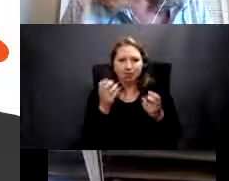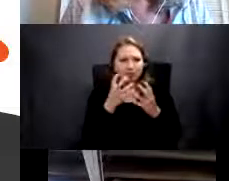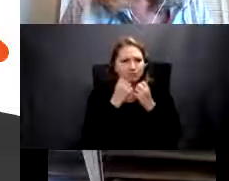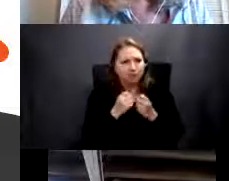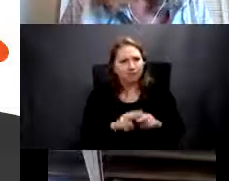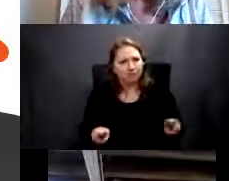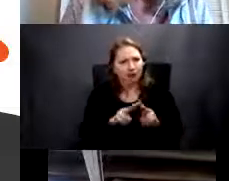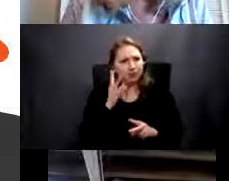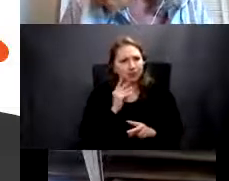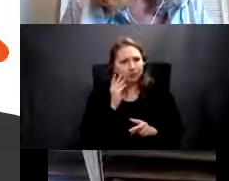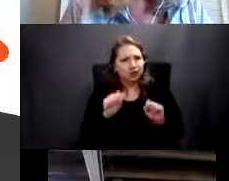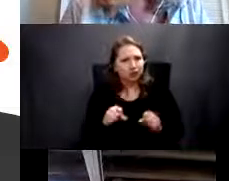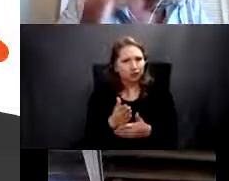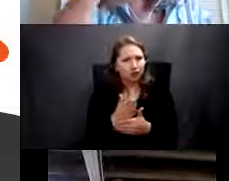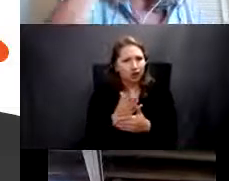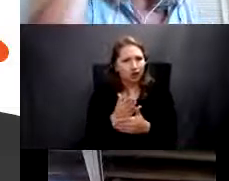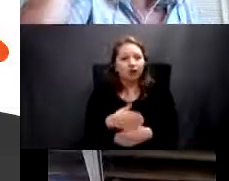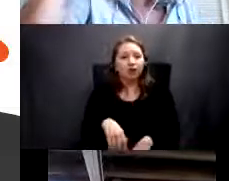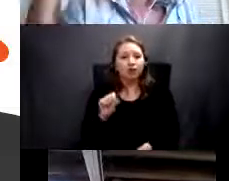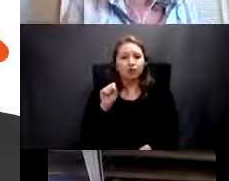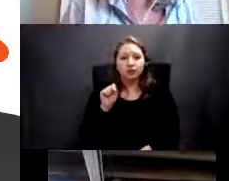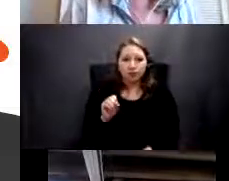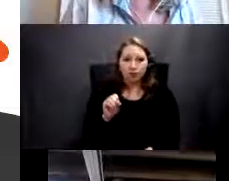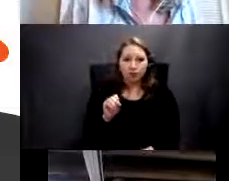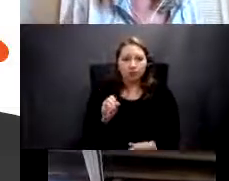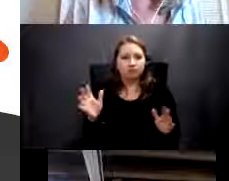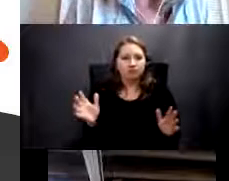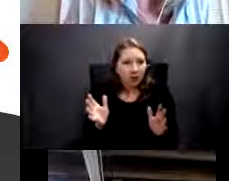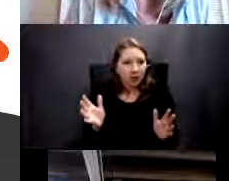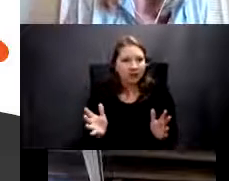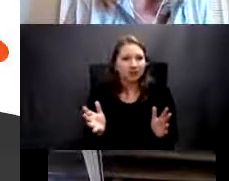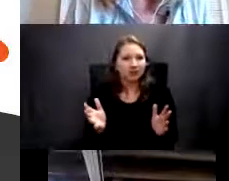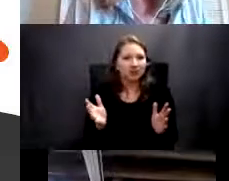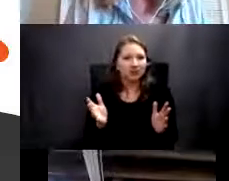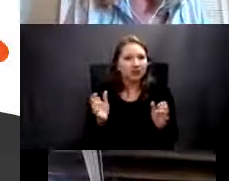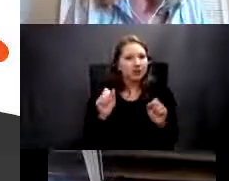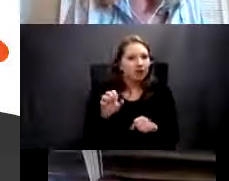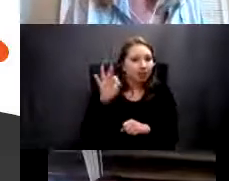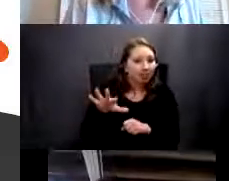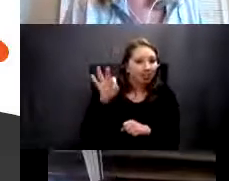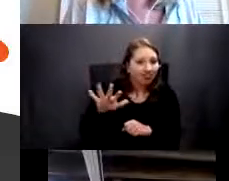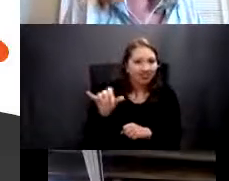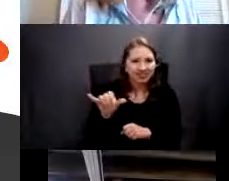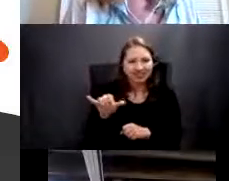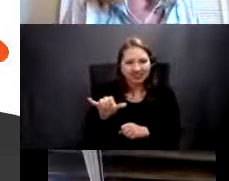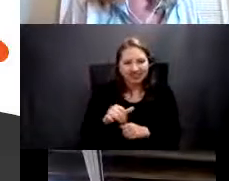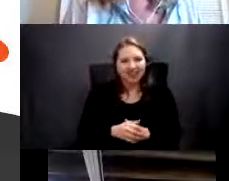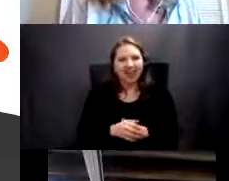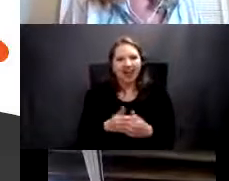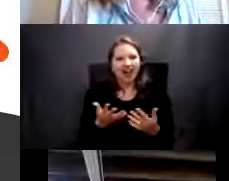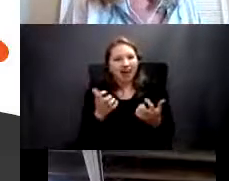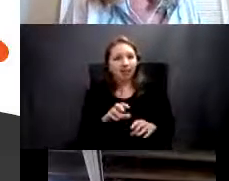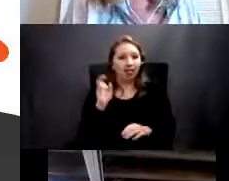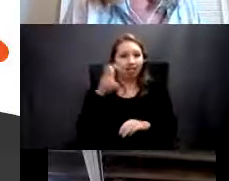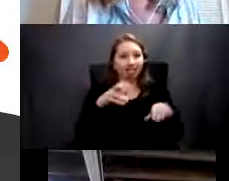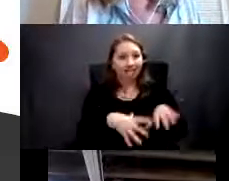offer. And so I want to encourage you to add your pieces to this. I don't want to just jump in and